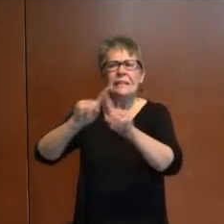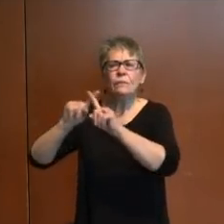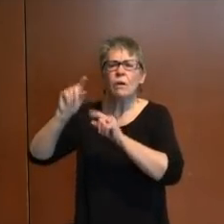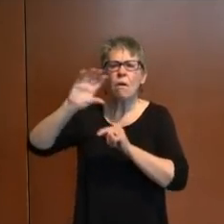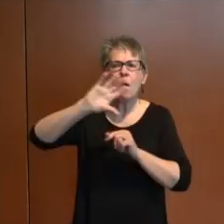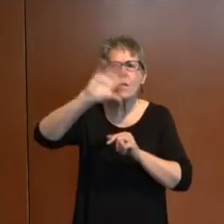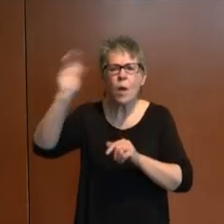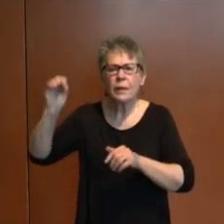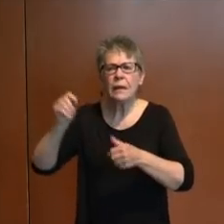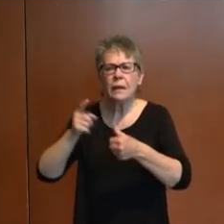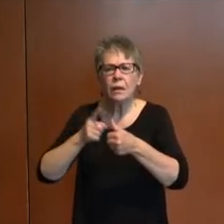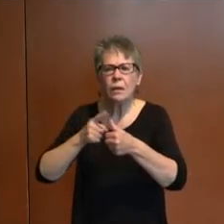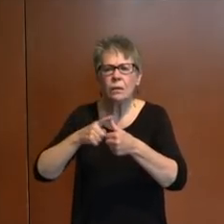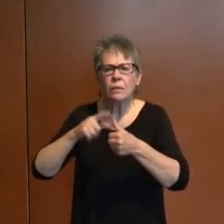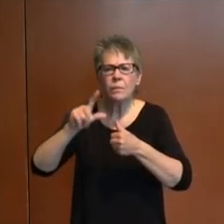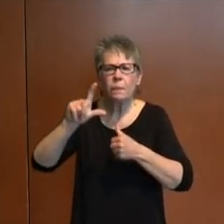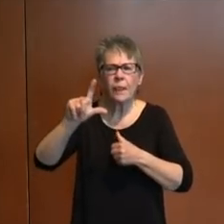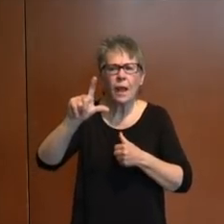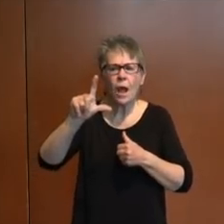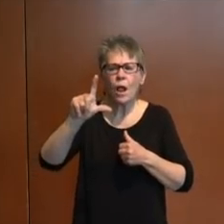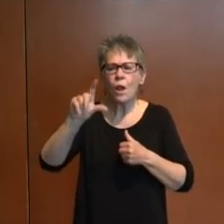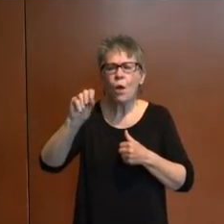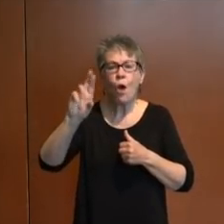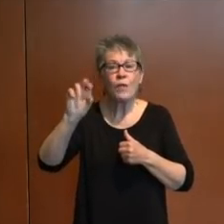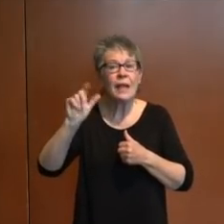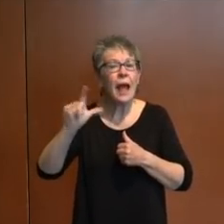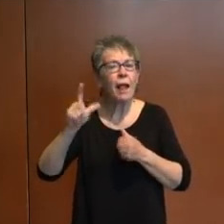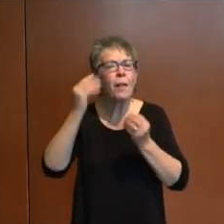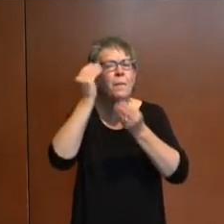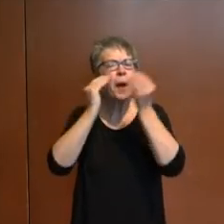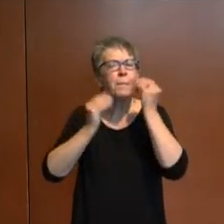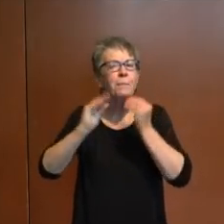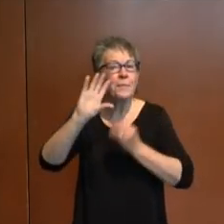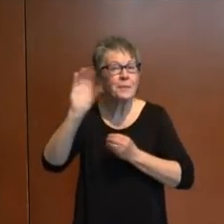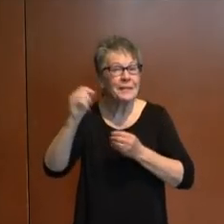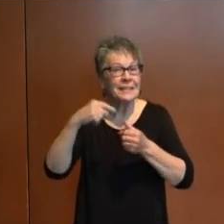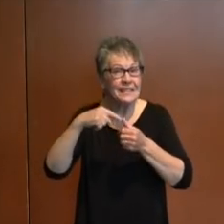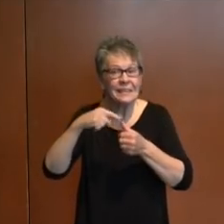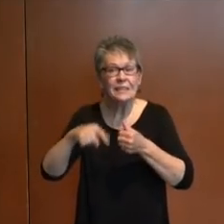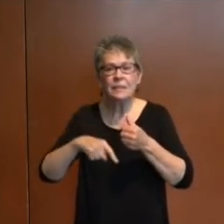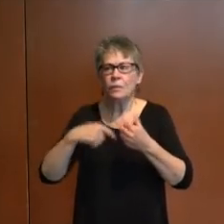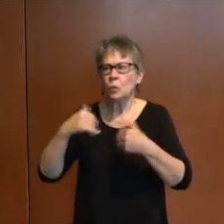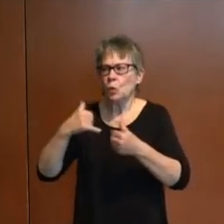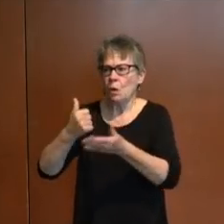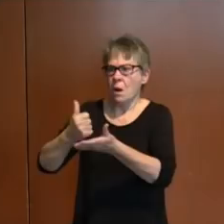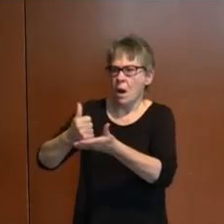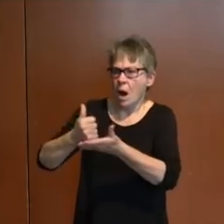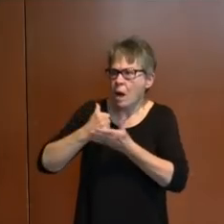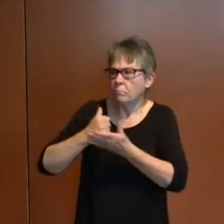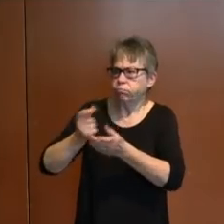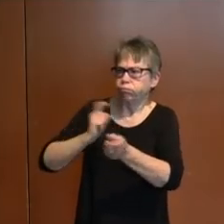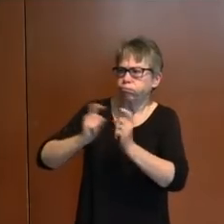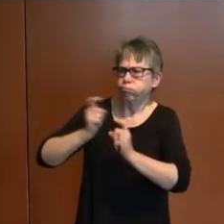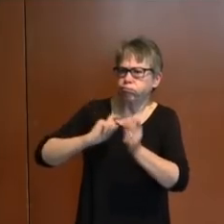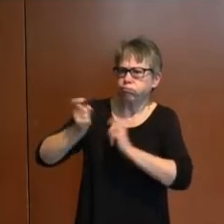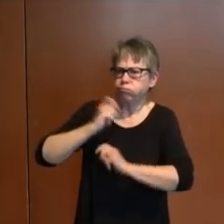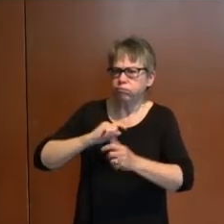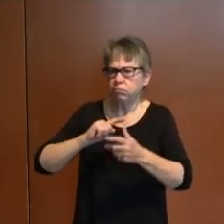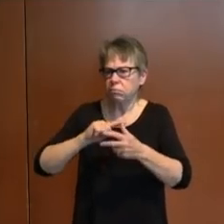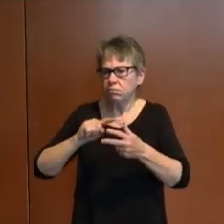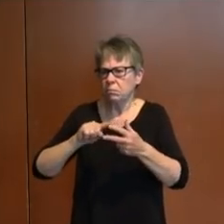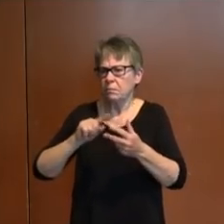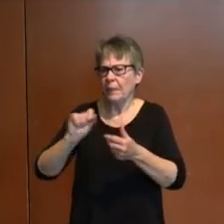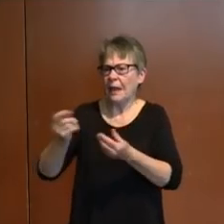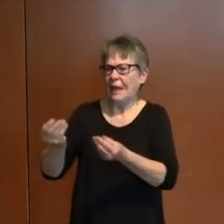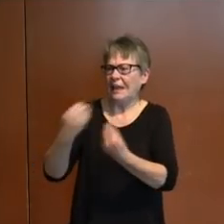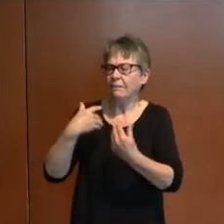L'Oreal, one of the iconic French companies, has stepped up in a big way to provide hand sanitizer, which